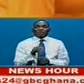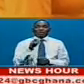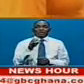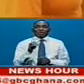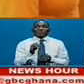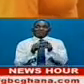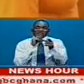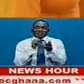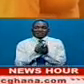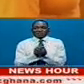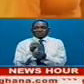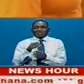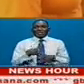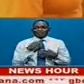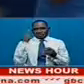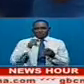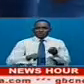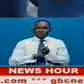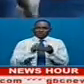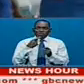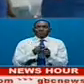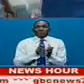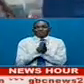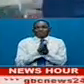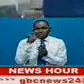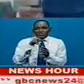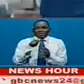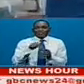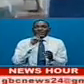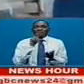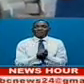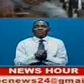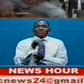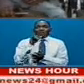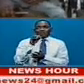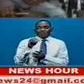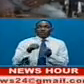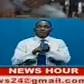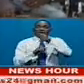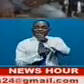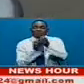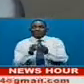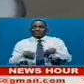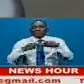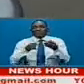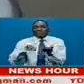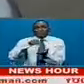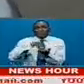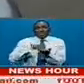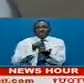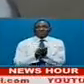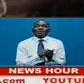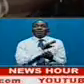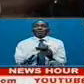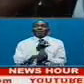Benedicta Odro, who was grateful for the support from Passion for Needy, said YOA Foundation intends to provide a center that will